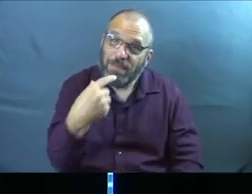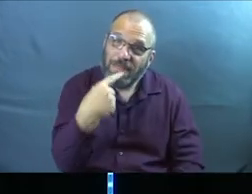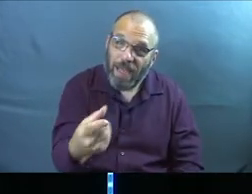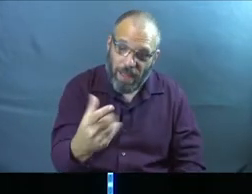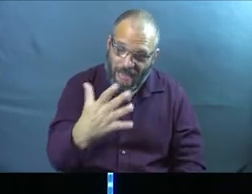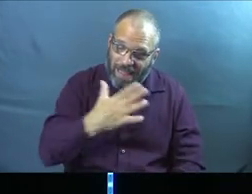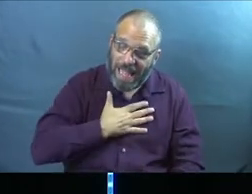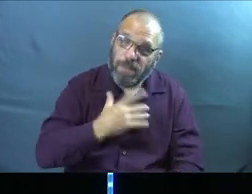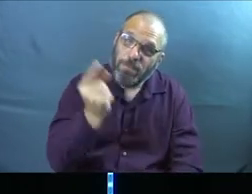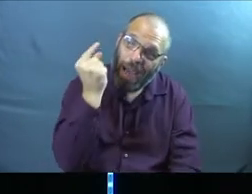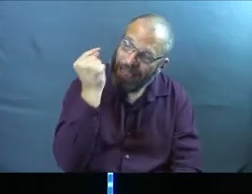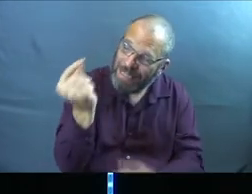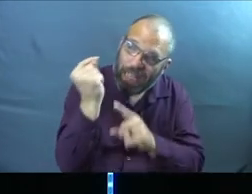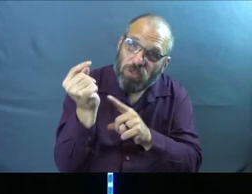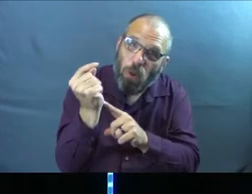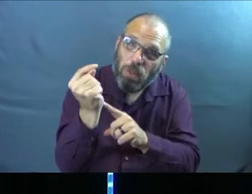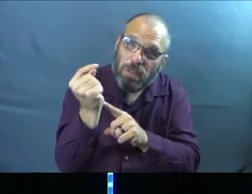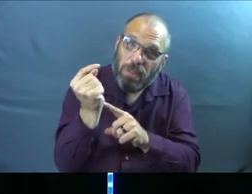that's my testimony, okay?